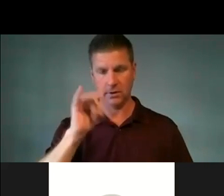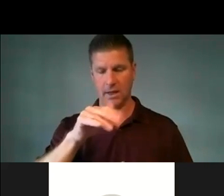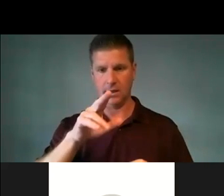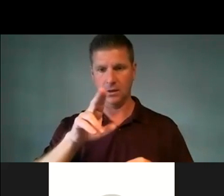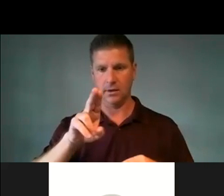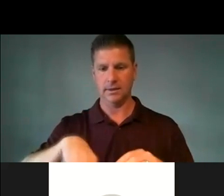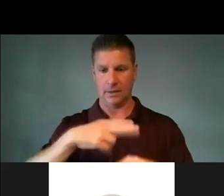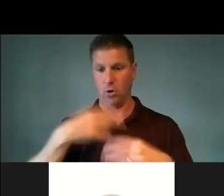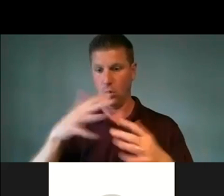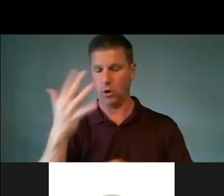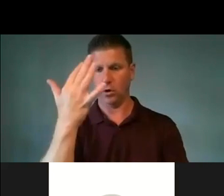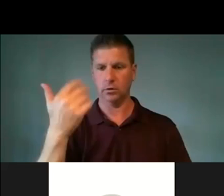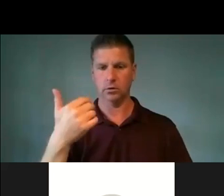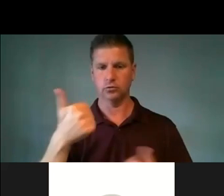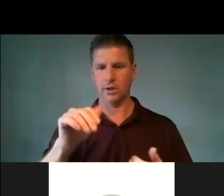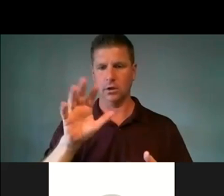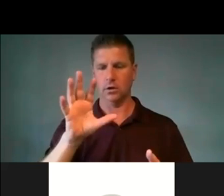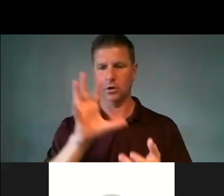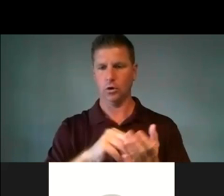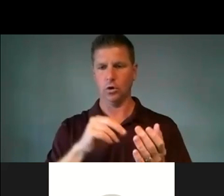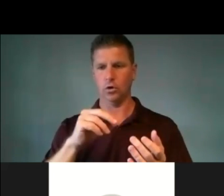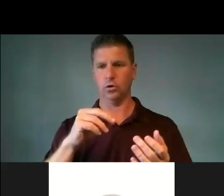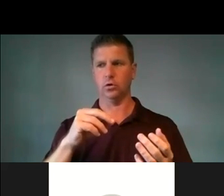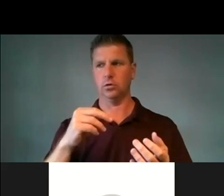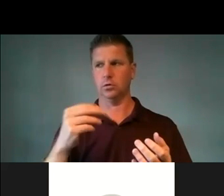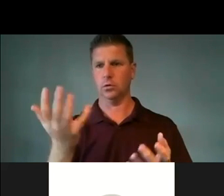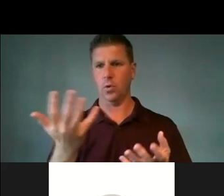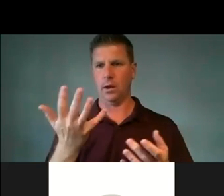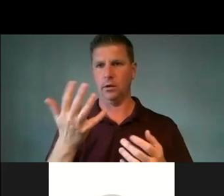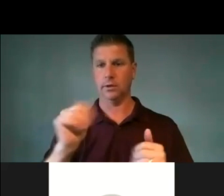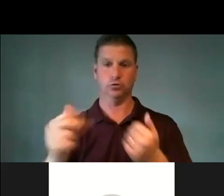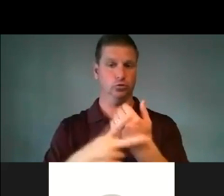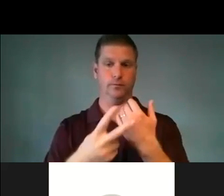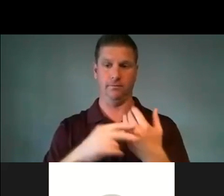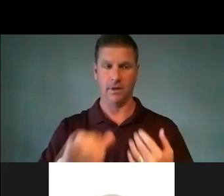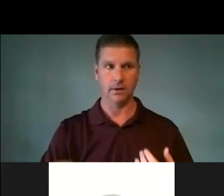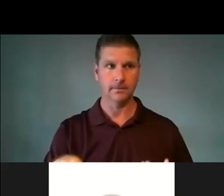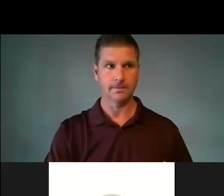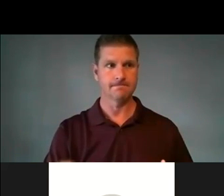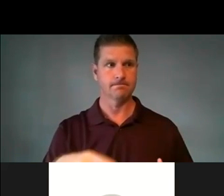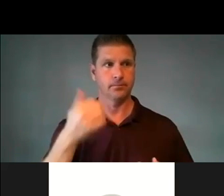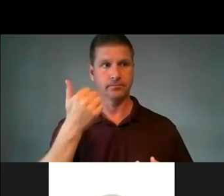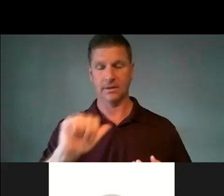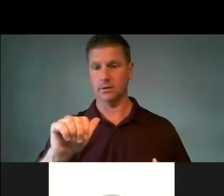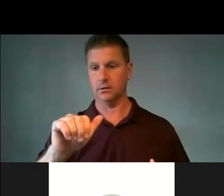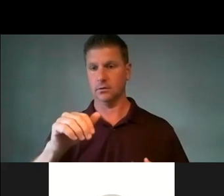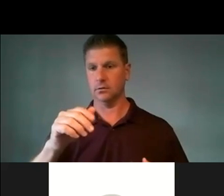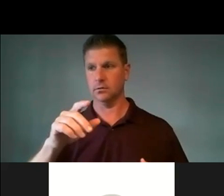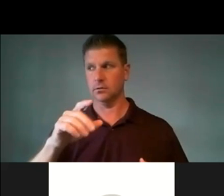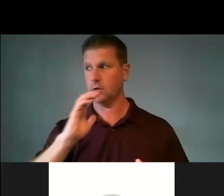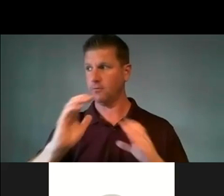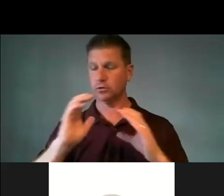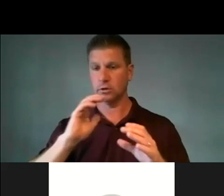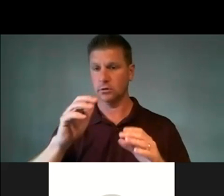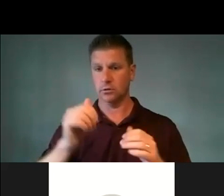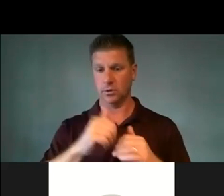retaken, maybe try to work to permanently preserve that? Any questions, or excuse me, any conversations in